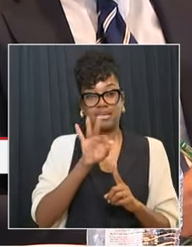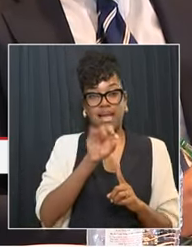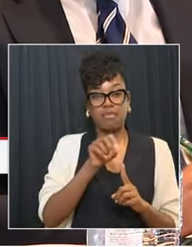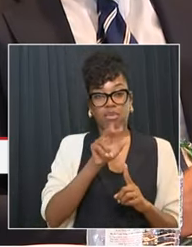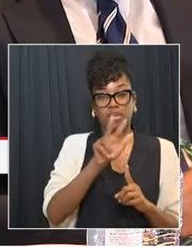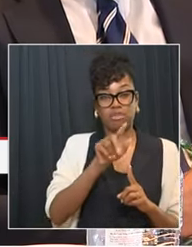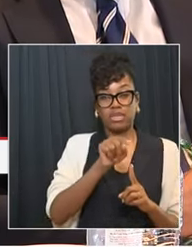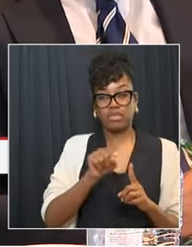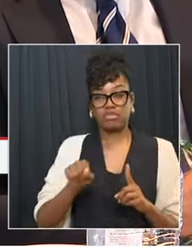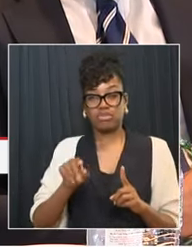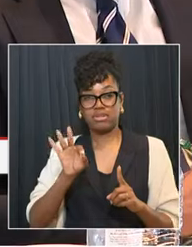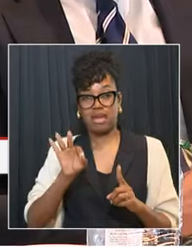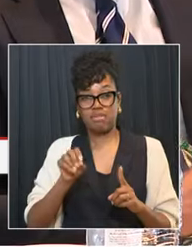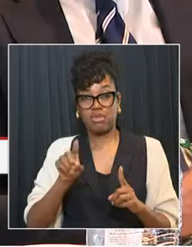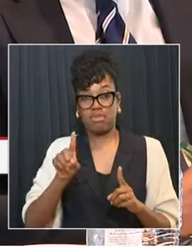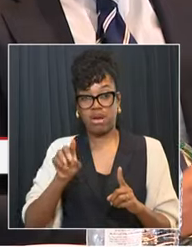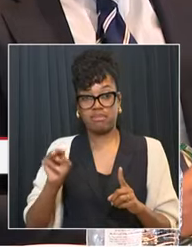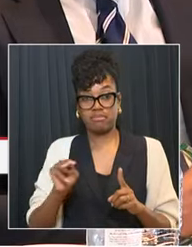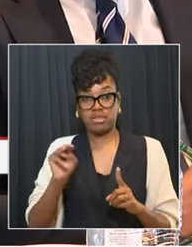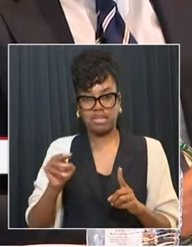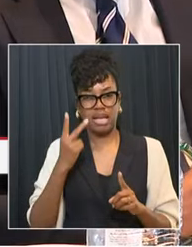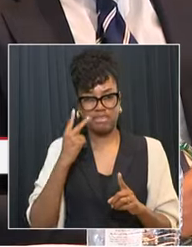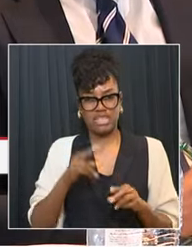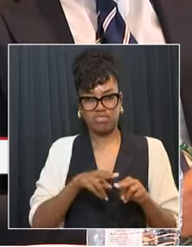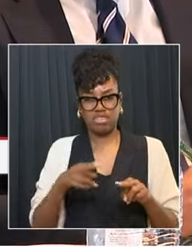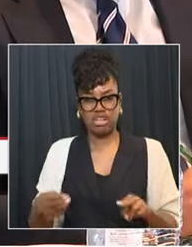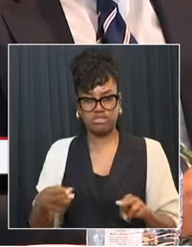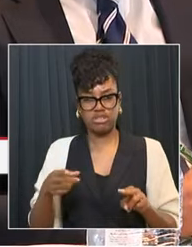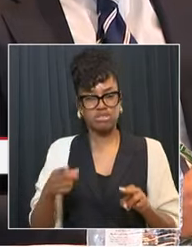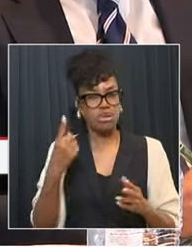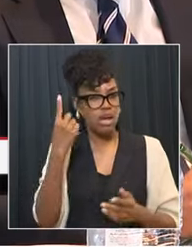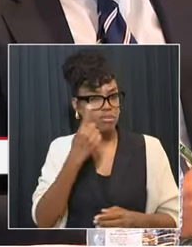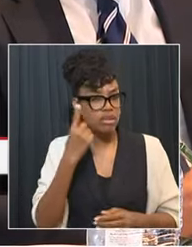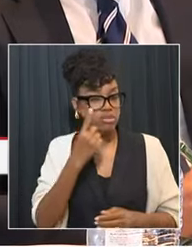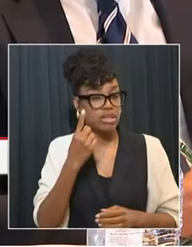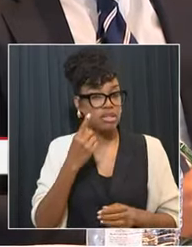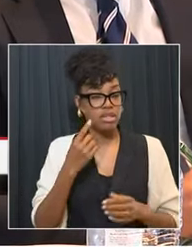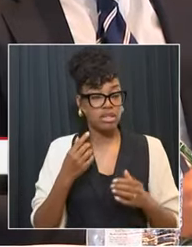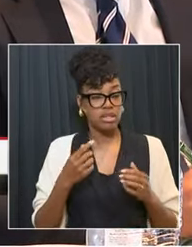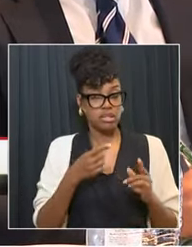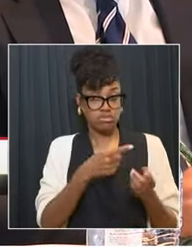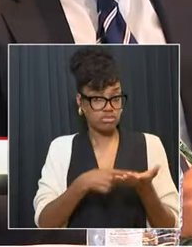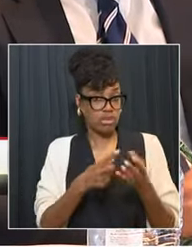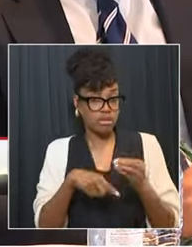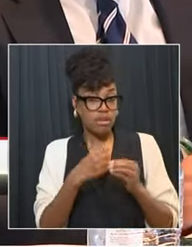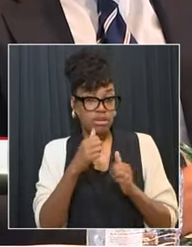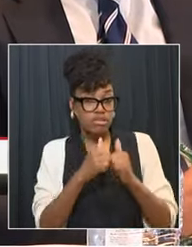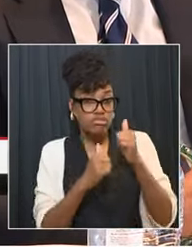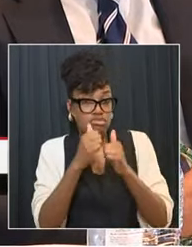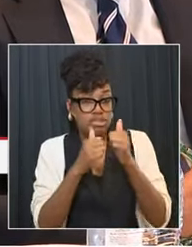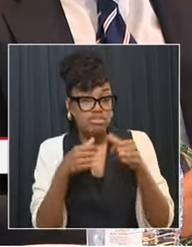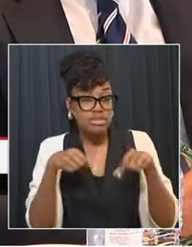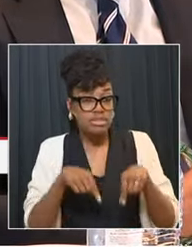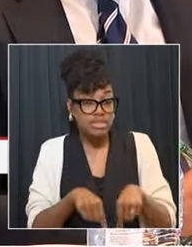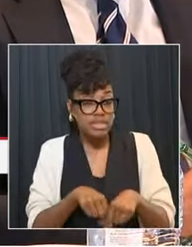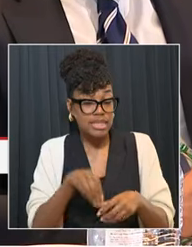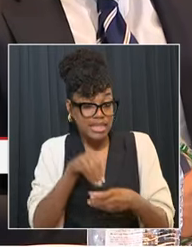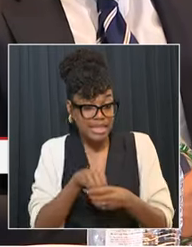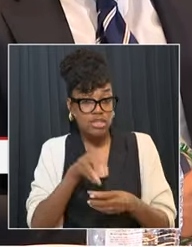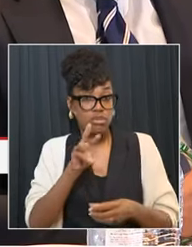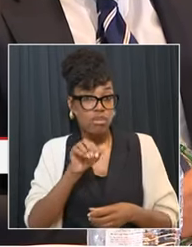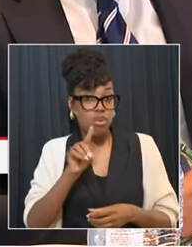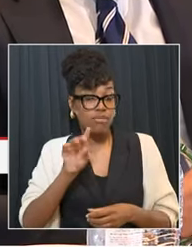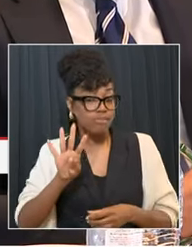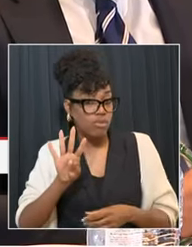And I just want to make sure that that does not mean the violence interruption work that has gone well in Ward 4 is eliminated as a result